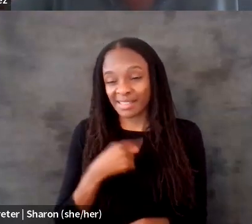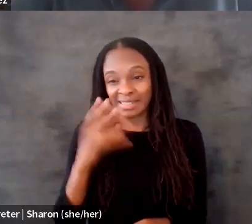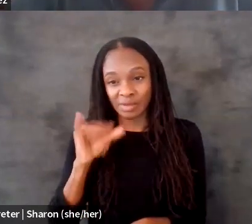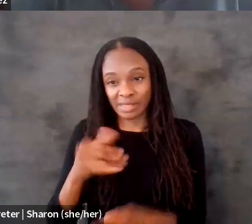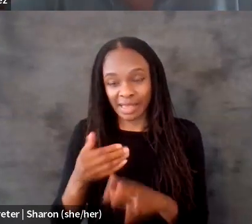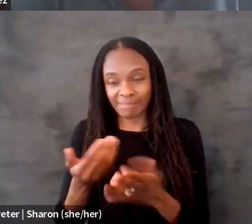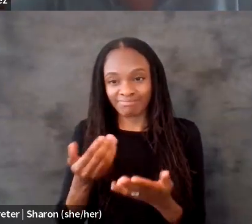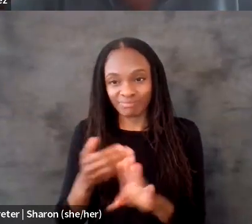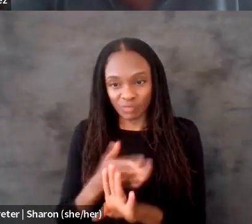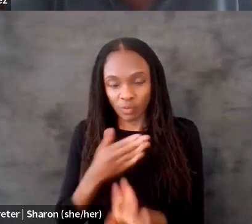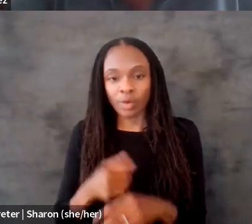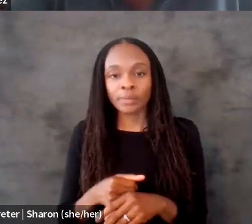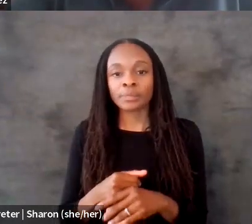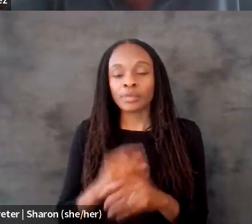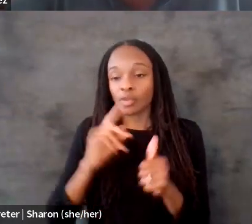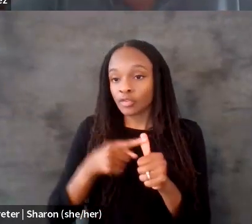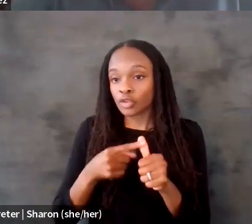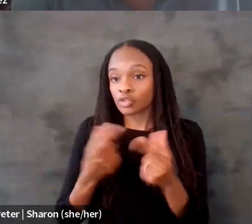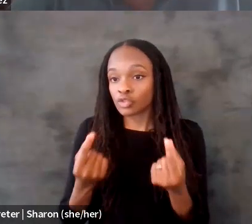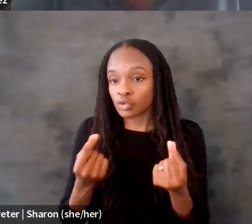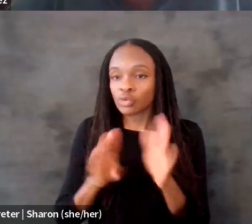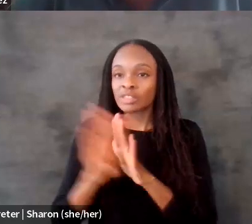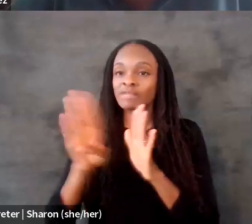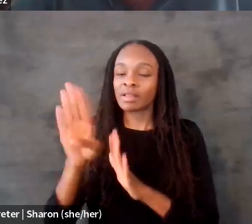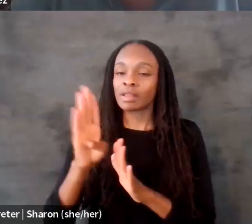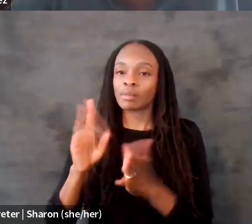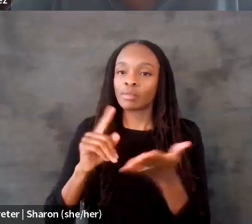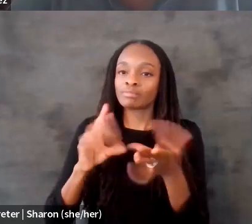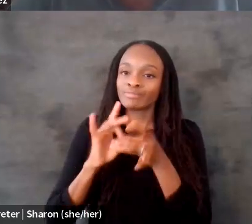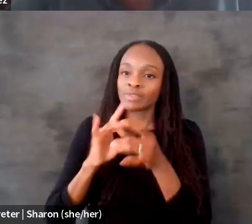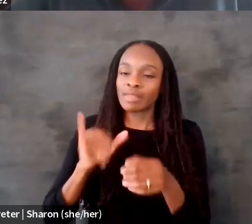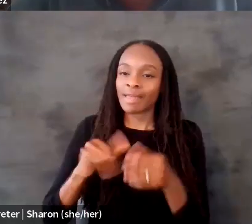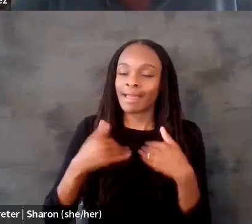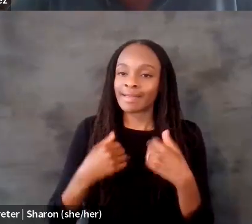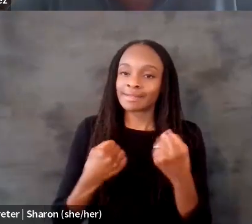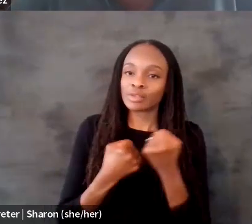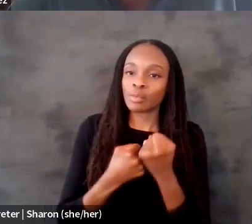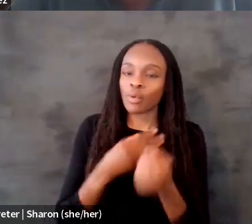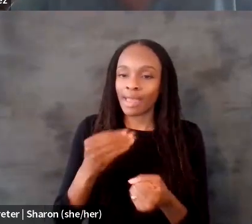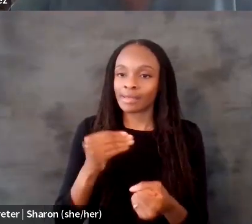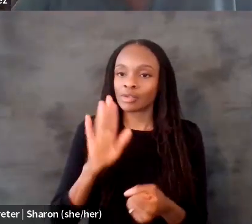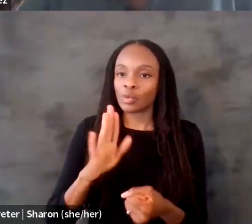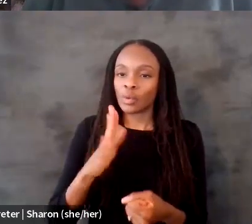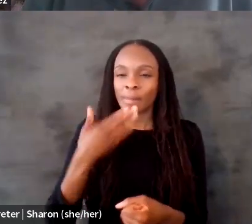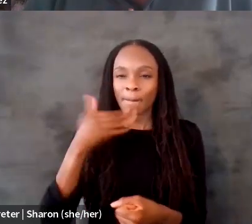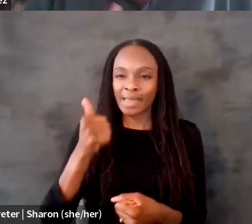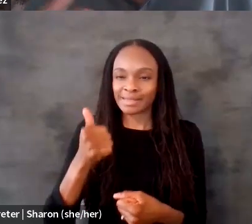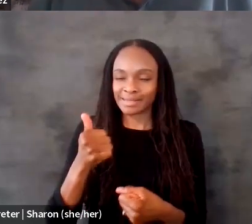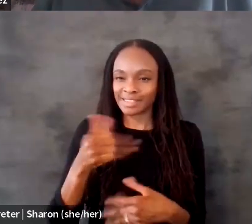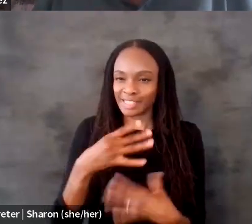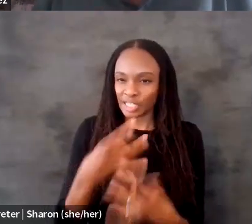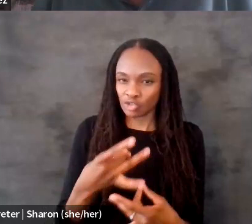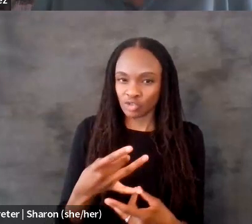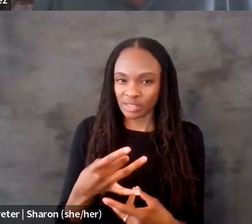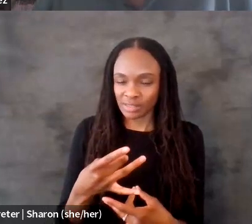to, the first thing you need to do is develop relationships that are supportive and have your best interests in mind as much as you have their